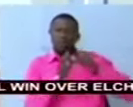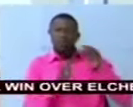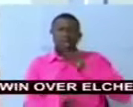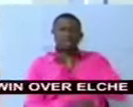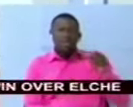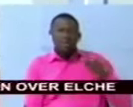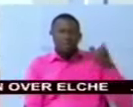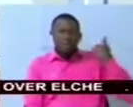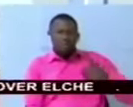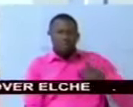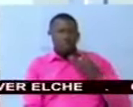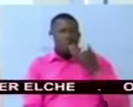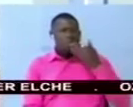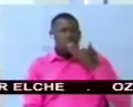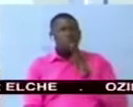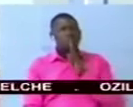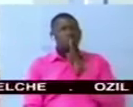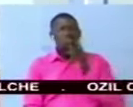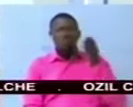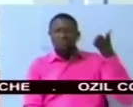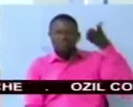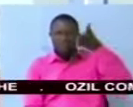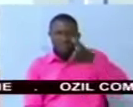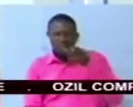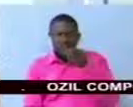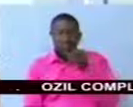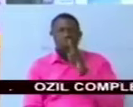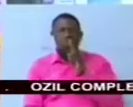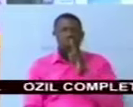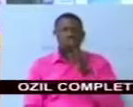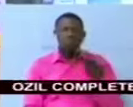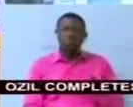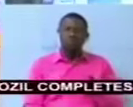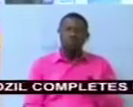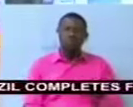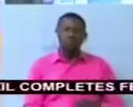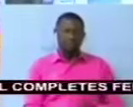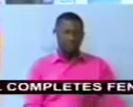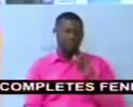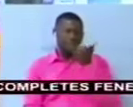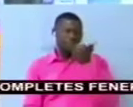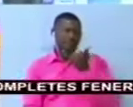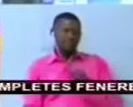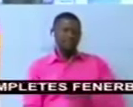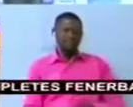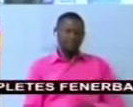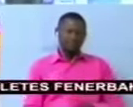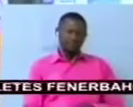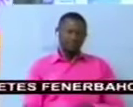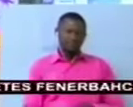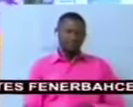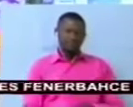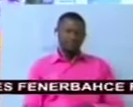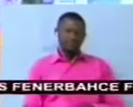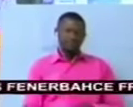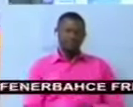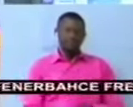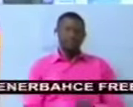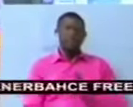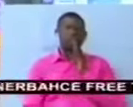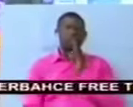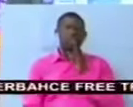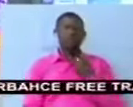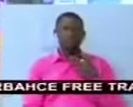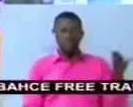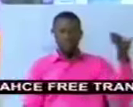came? Duñ ñu mëna wax tur yi ñi nga xamné ñoo fa ñëwoon. Wow. Yes. Go ahead. Ñi fa ñëwoon. Those